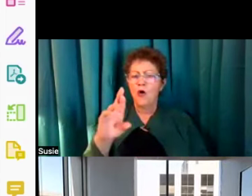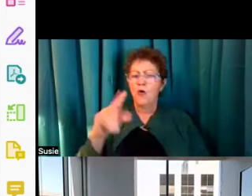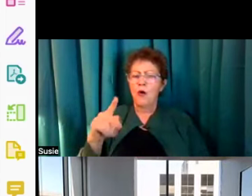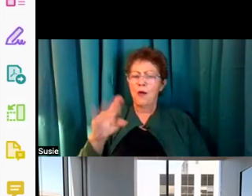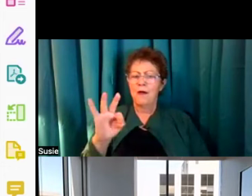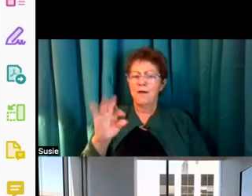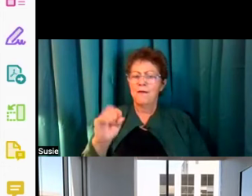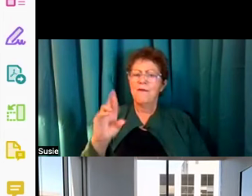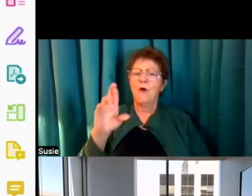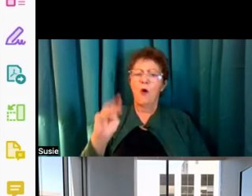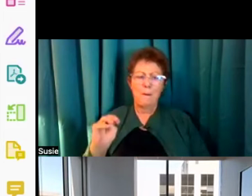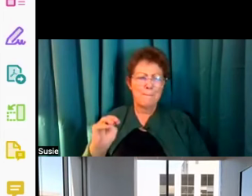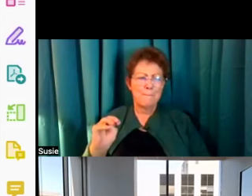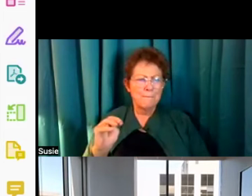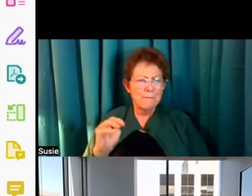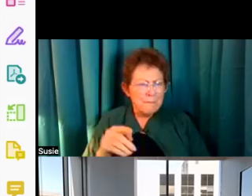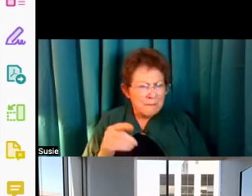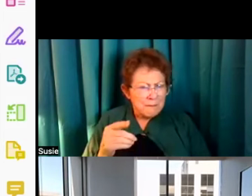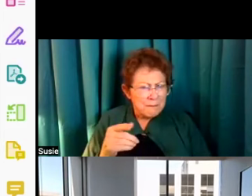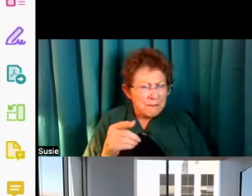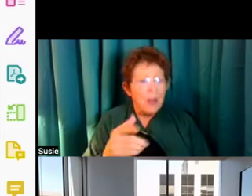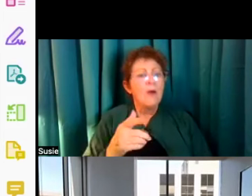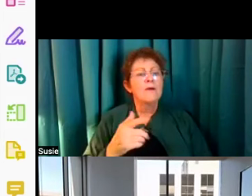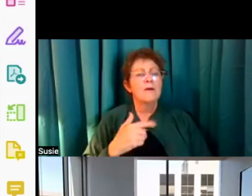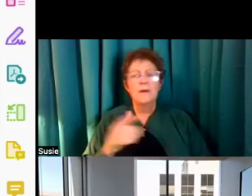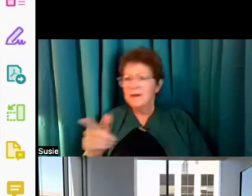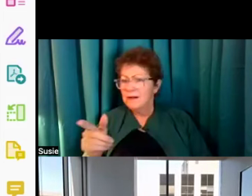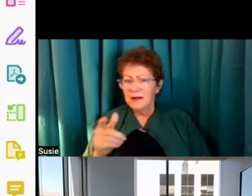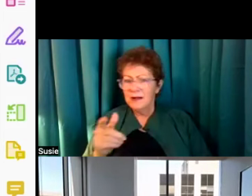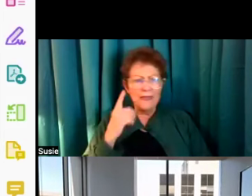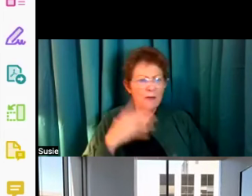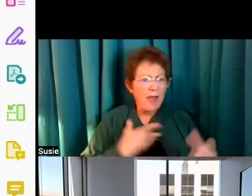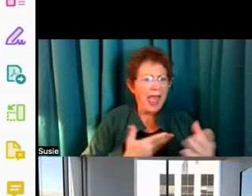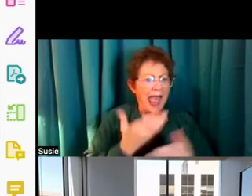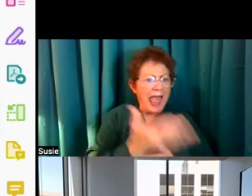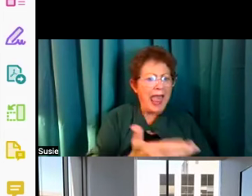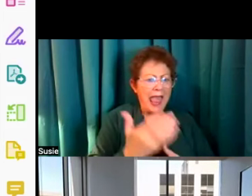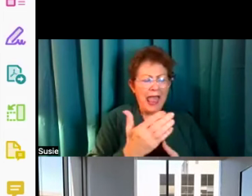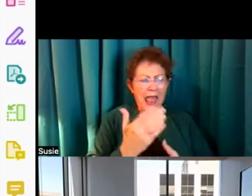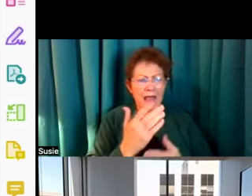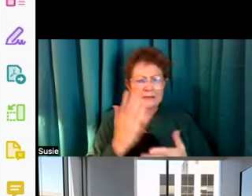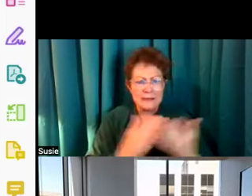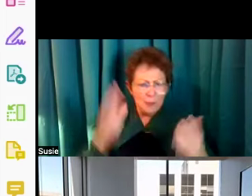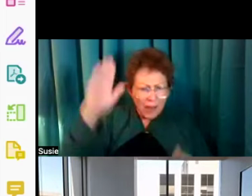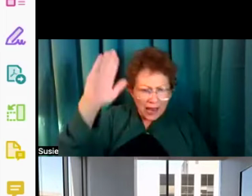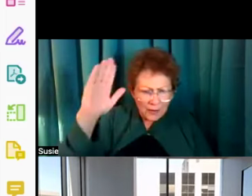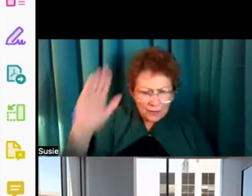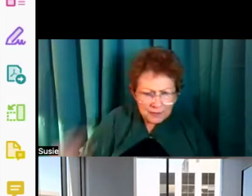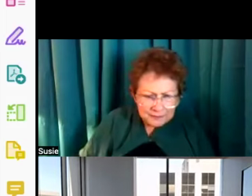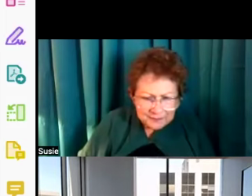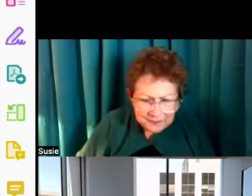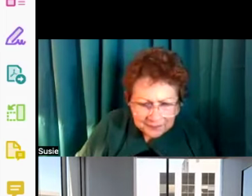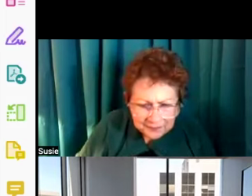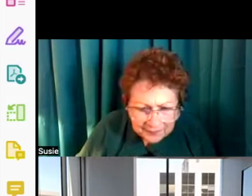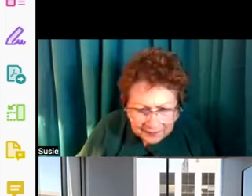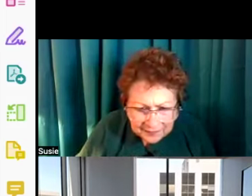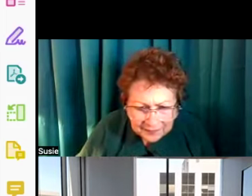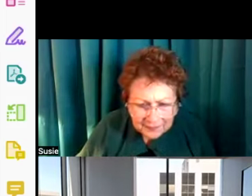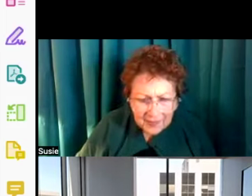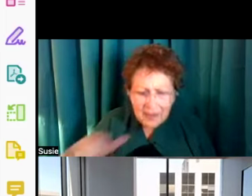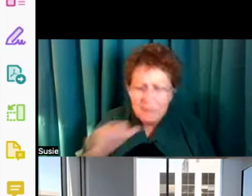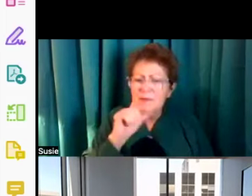I don't know if there was a hand up or are you? Yeah, we saw a hand raised. I don't know if we have the